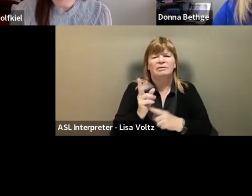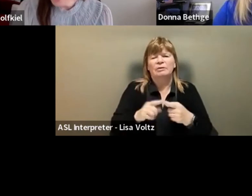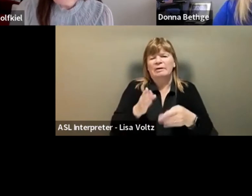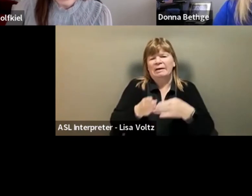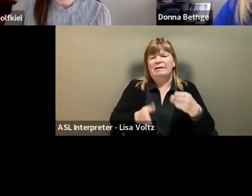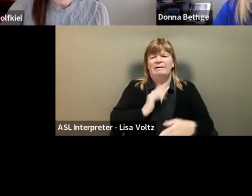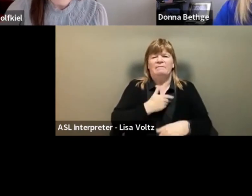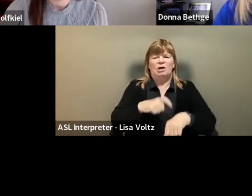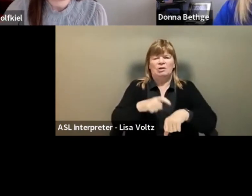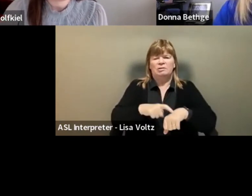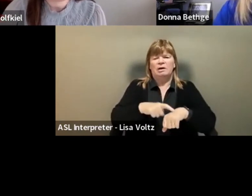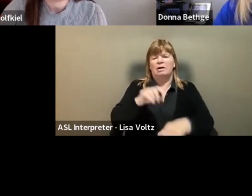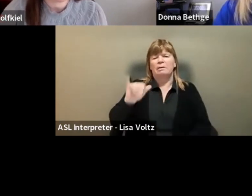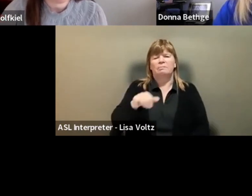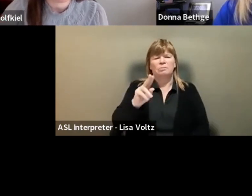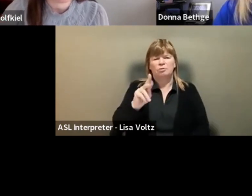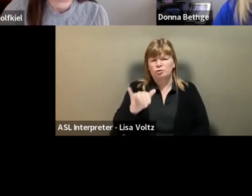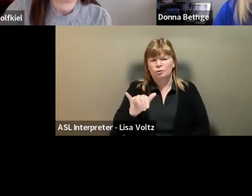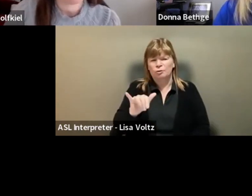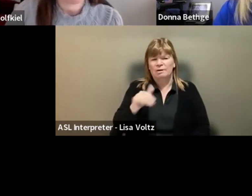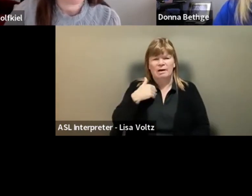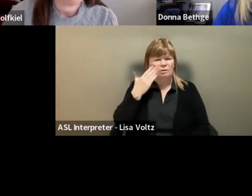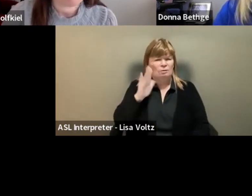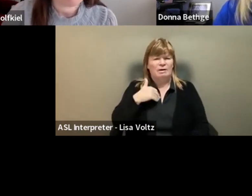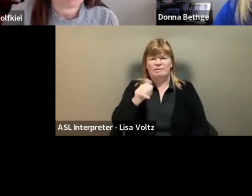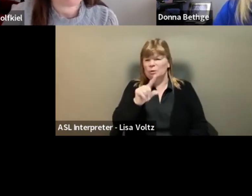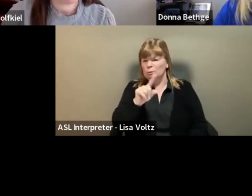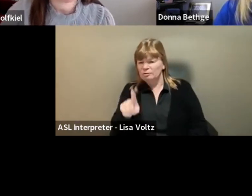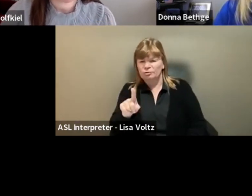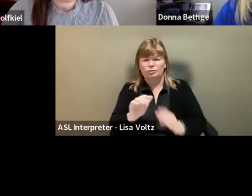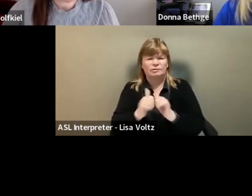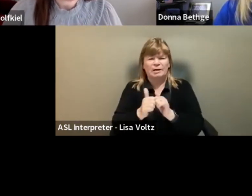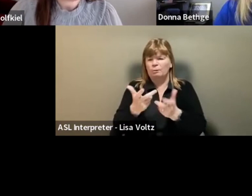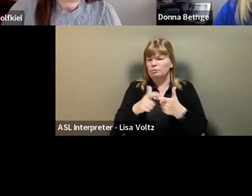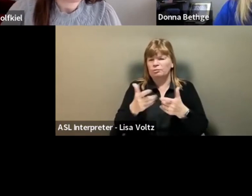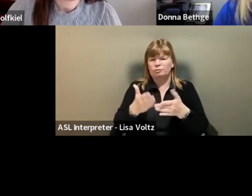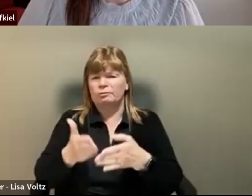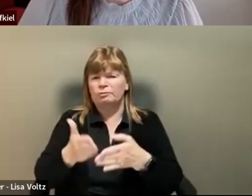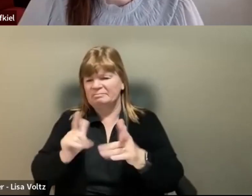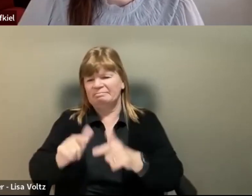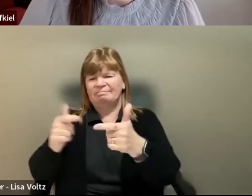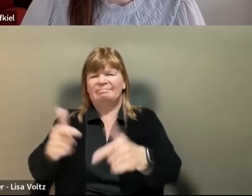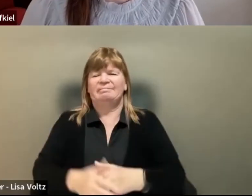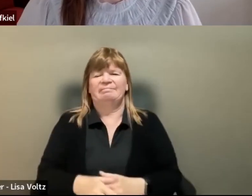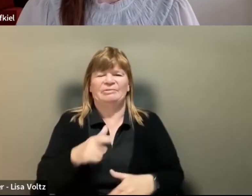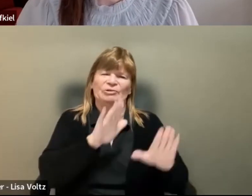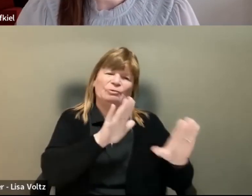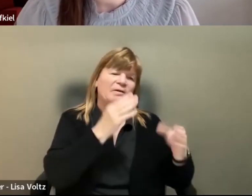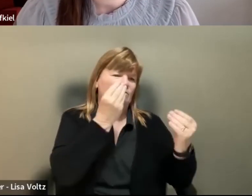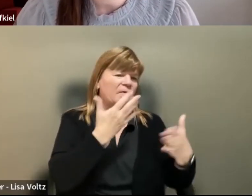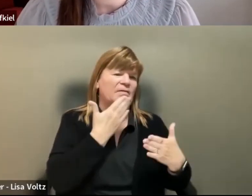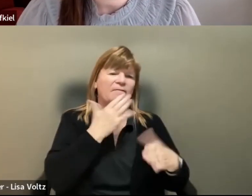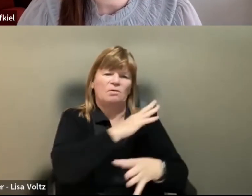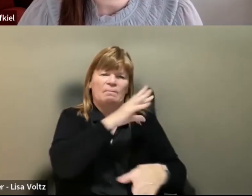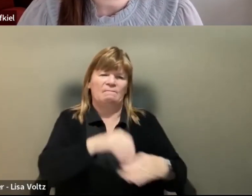are questions or how you would. I'll turn it back to you. Sure, thank you, and great information. Thank you all for being a part of this